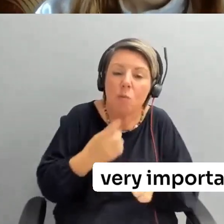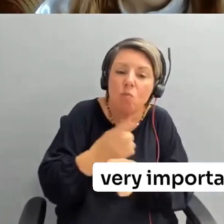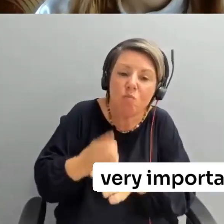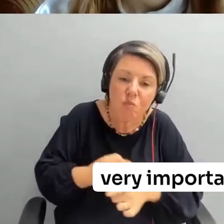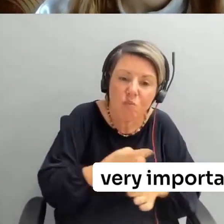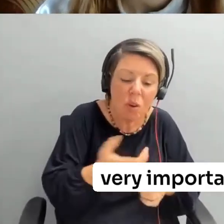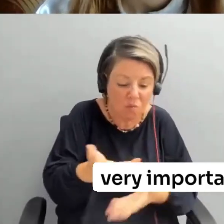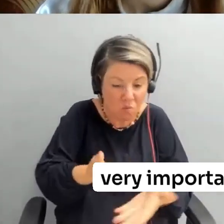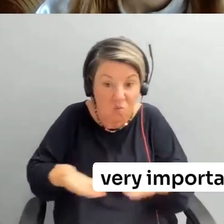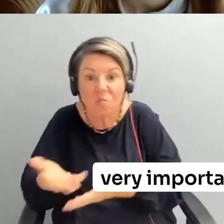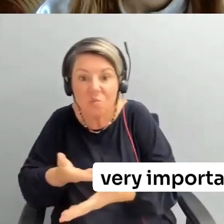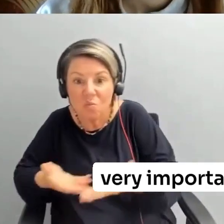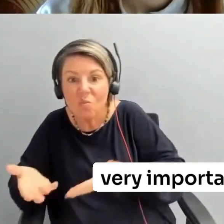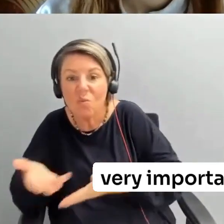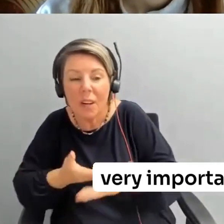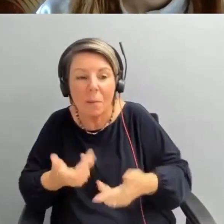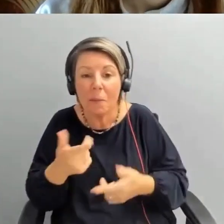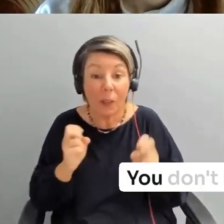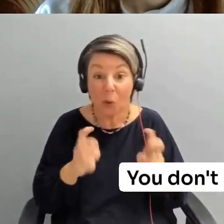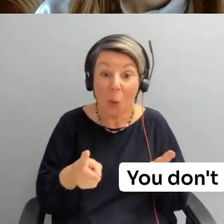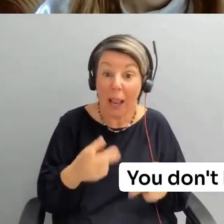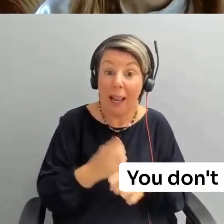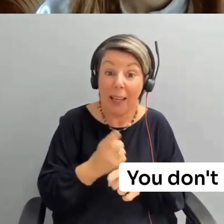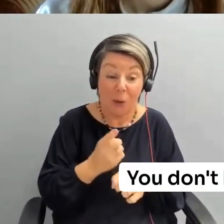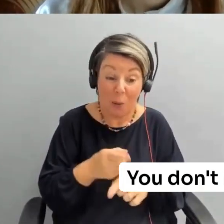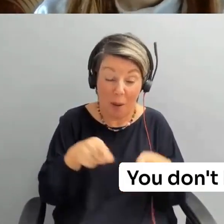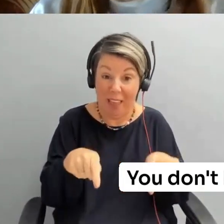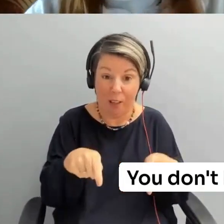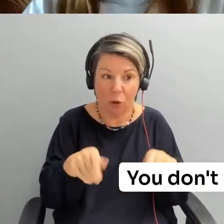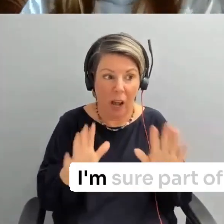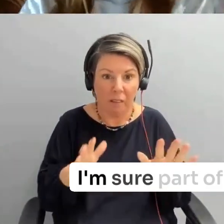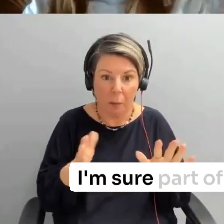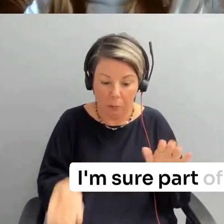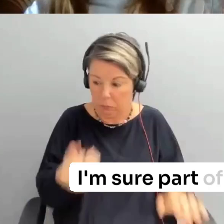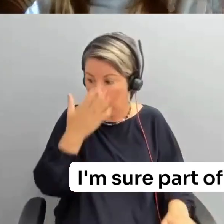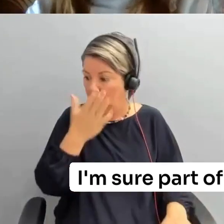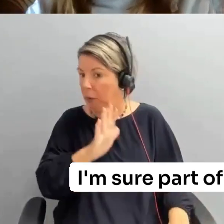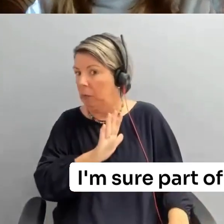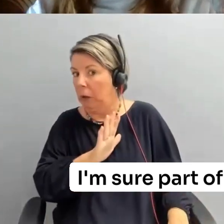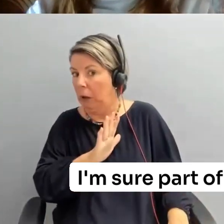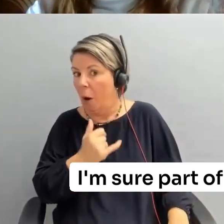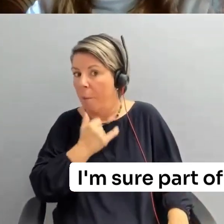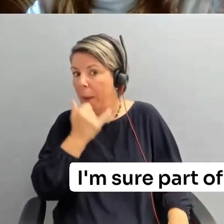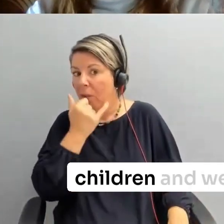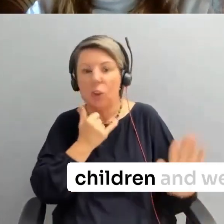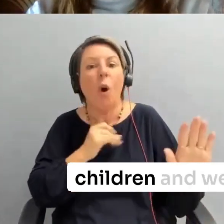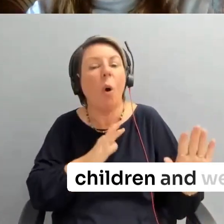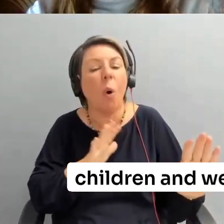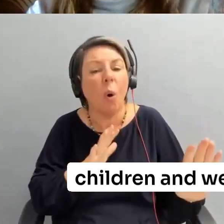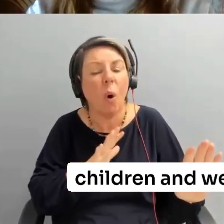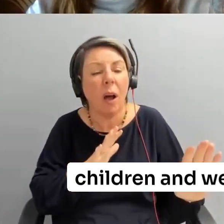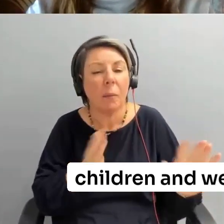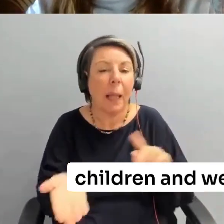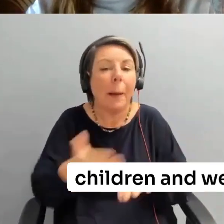very important in saying, yeah, it's okay to talk about it. You don't have to be ashamed of it. I'm sure part of it goes back to when we were children